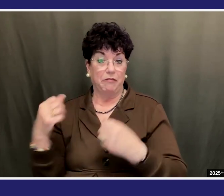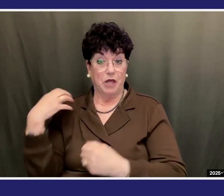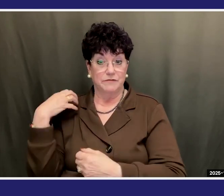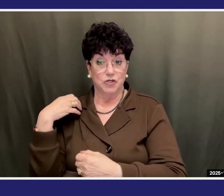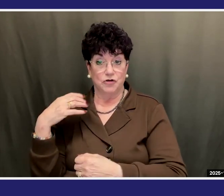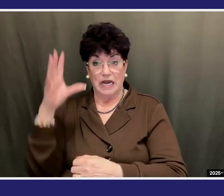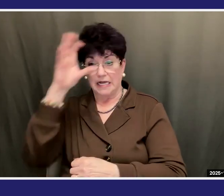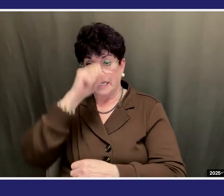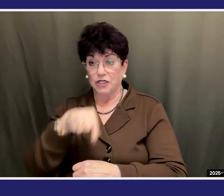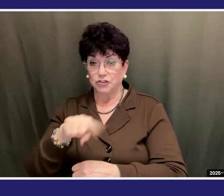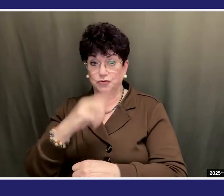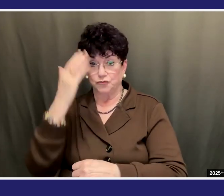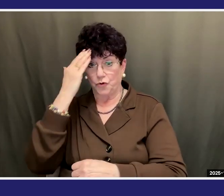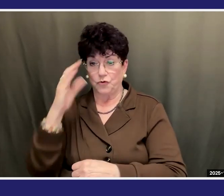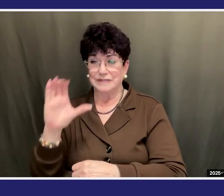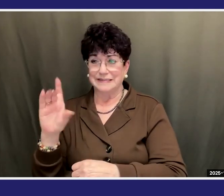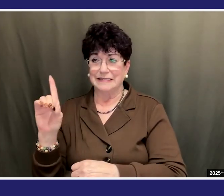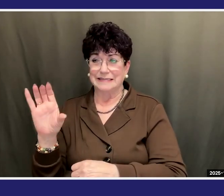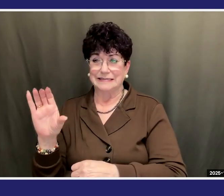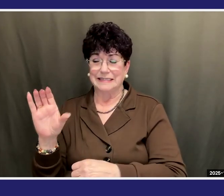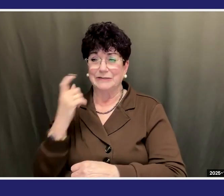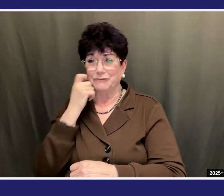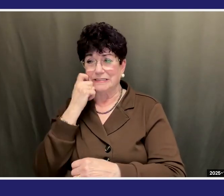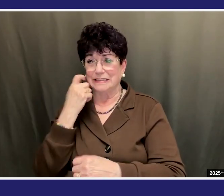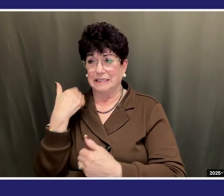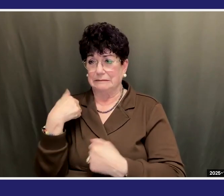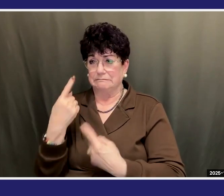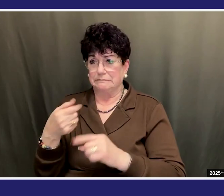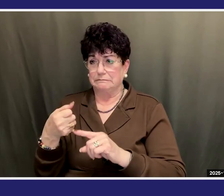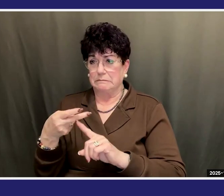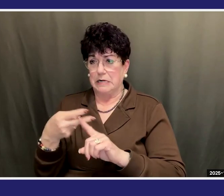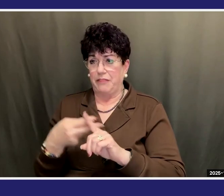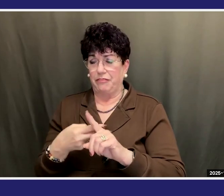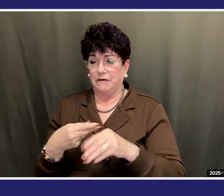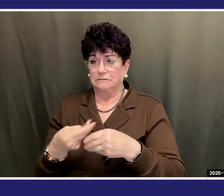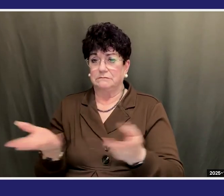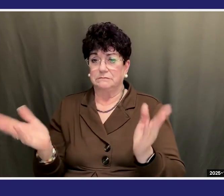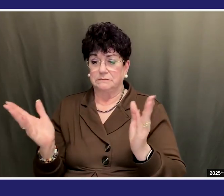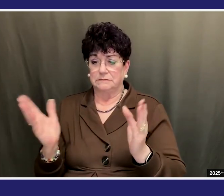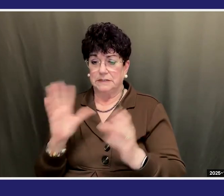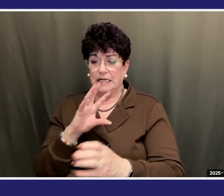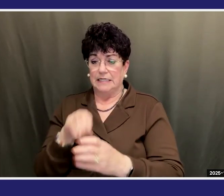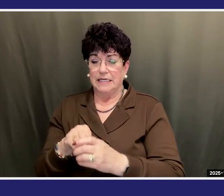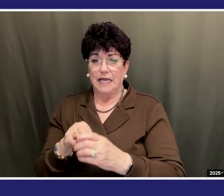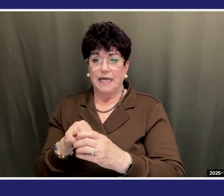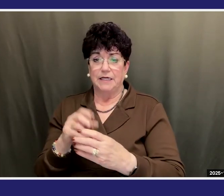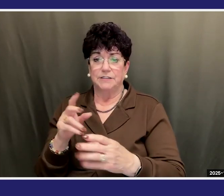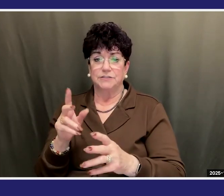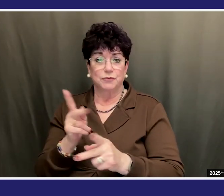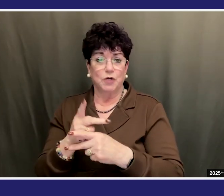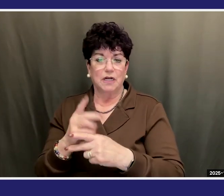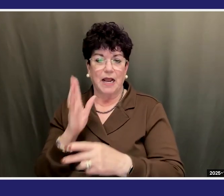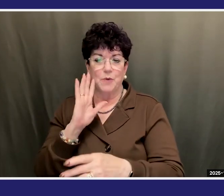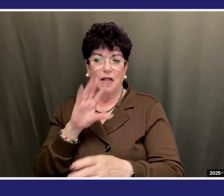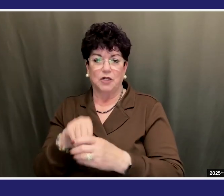this resource, but the CDC just very recently in the last couple of months put out a Engage product, which I'll put in the